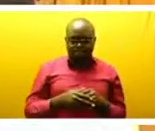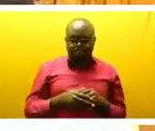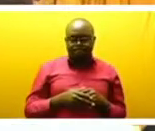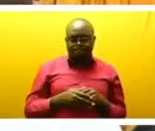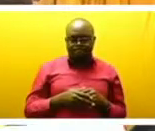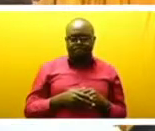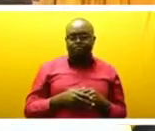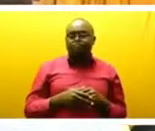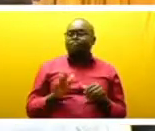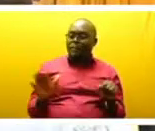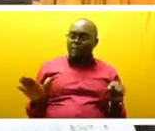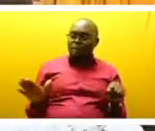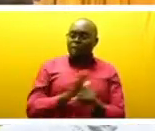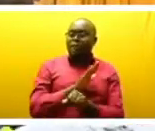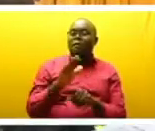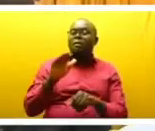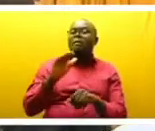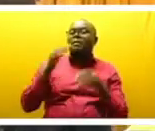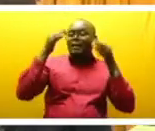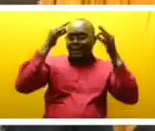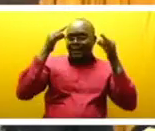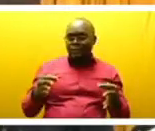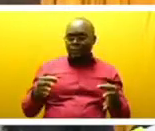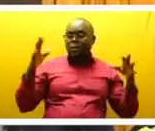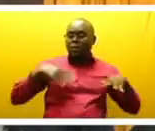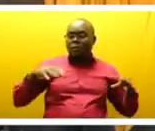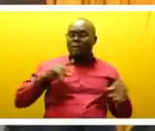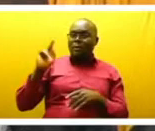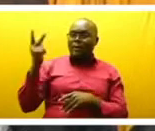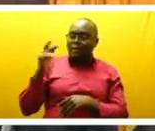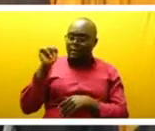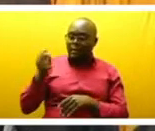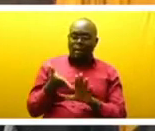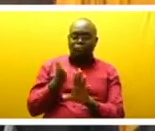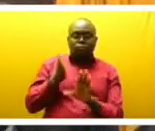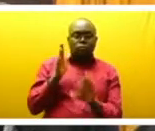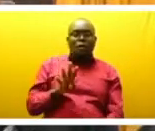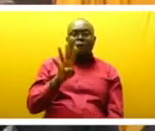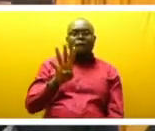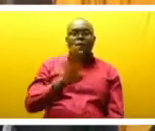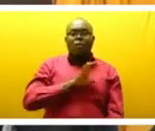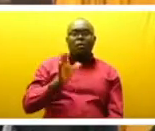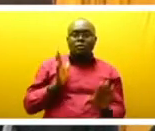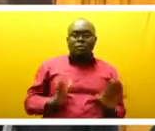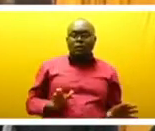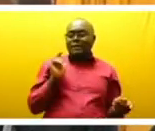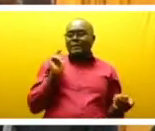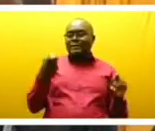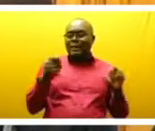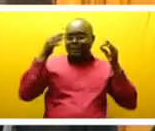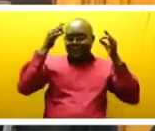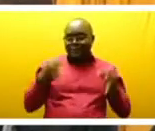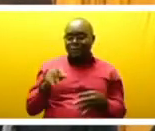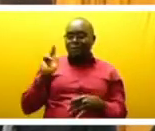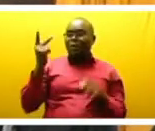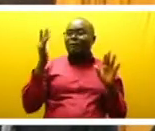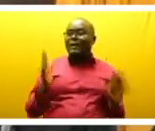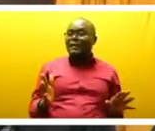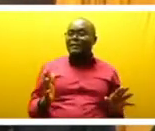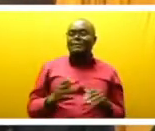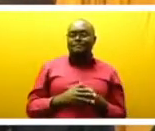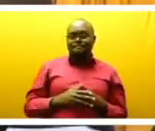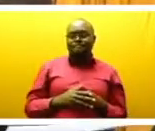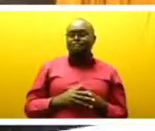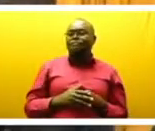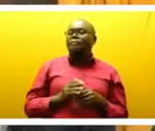the sovereign will of the people of Kenya. Can the walking away of commissioners at the tail end of a process they have been involved